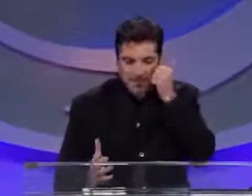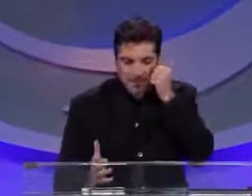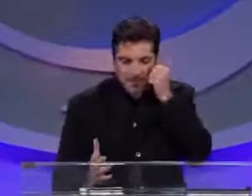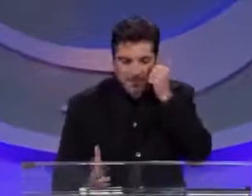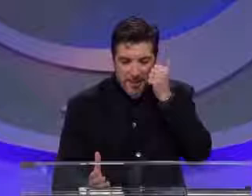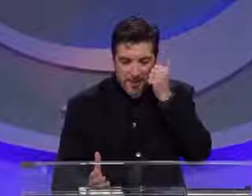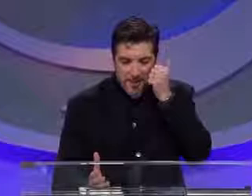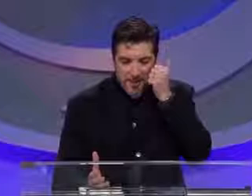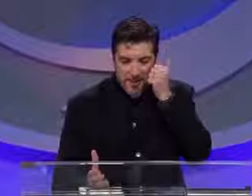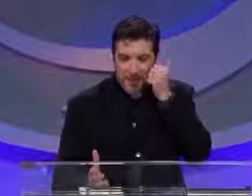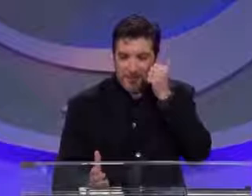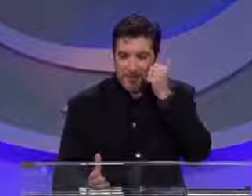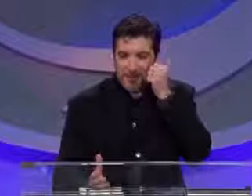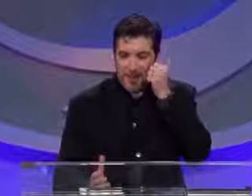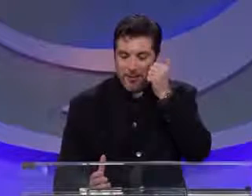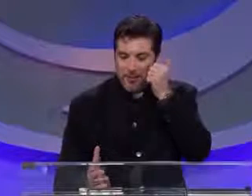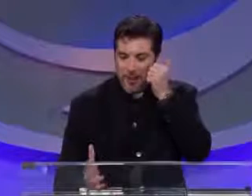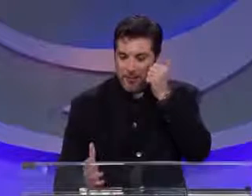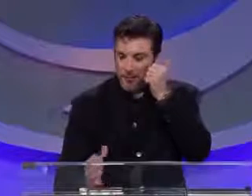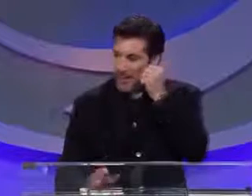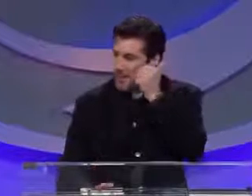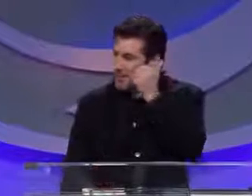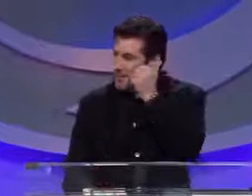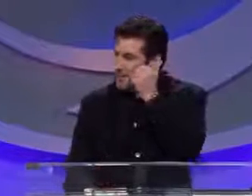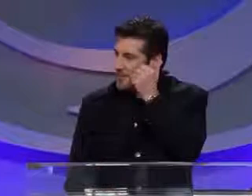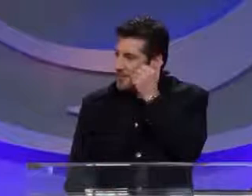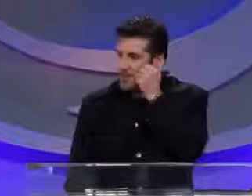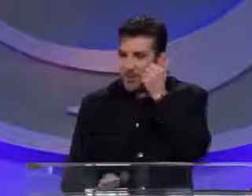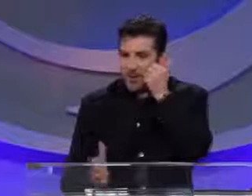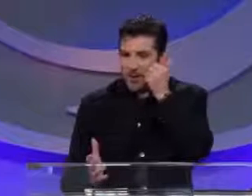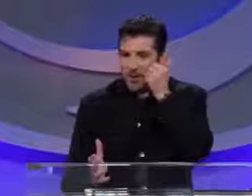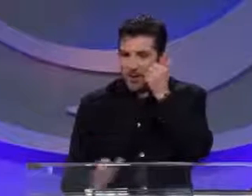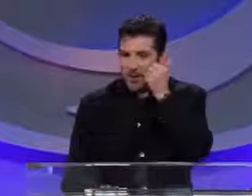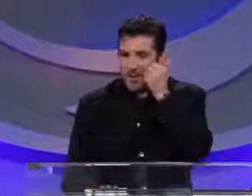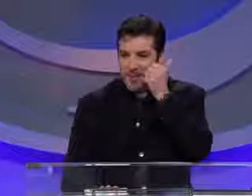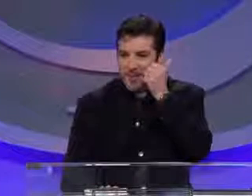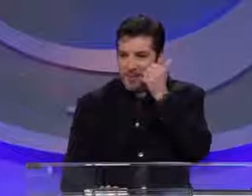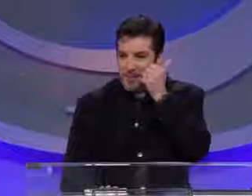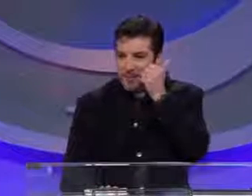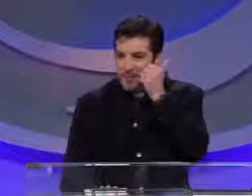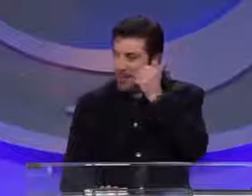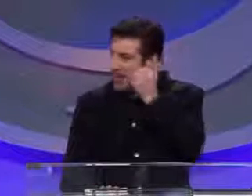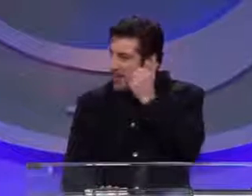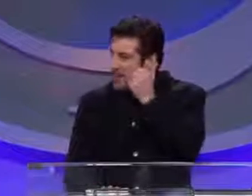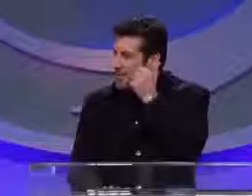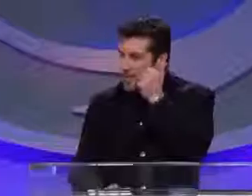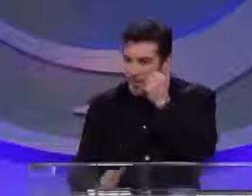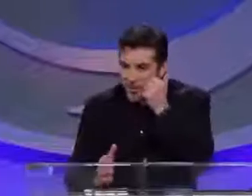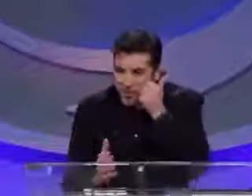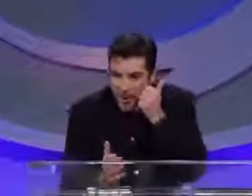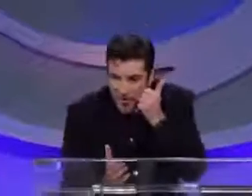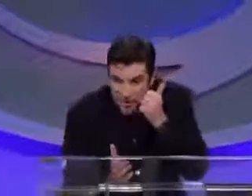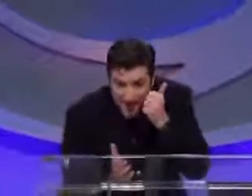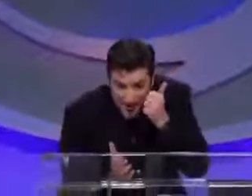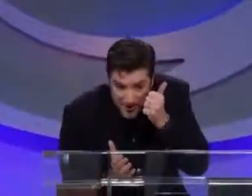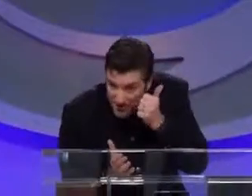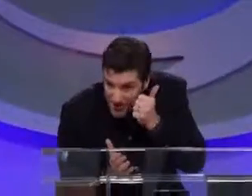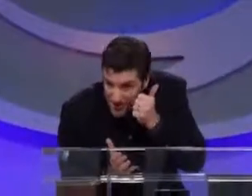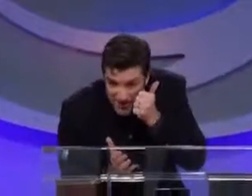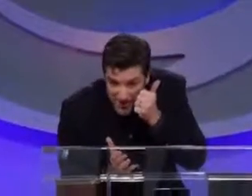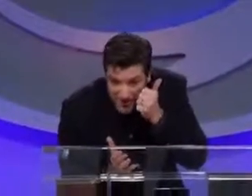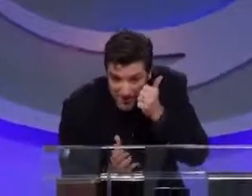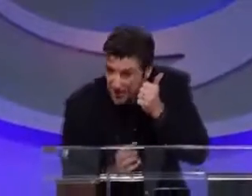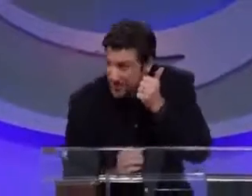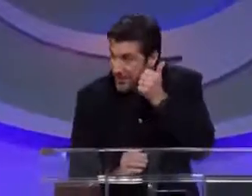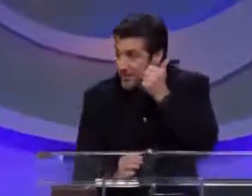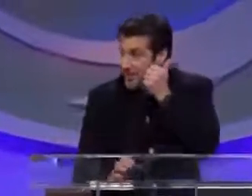Pope Francis, I can't believe that you're phoning me. I don't know how to react to you. I was just being honest. He said, what do you mean? I said, you're the Pope of the